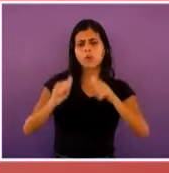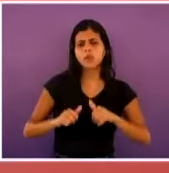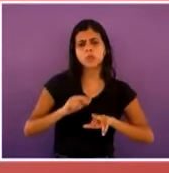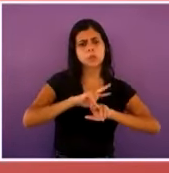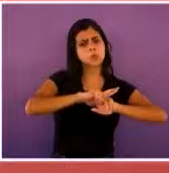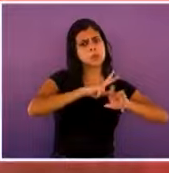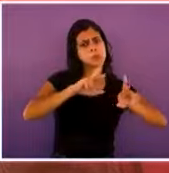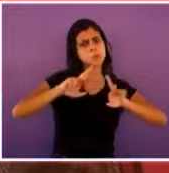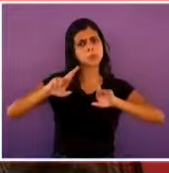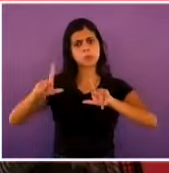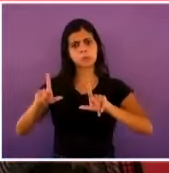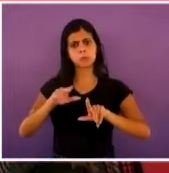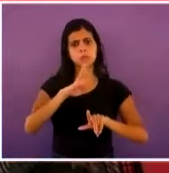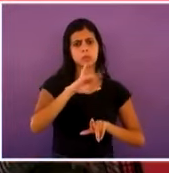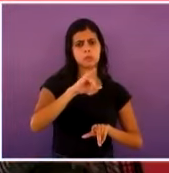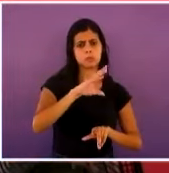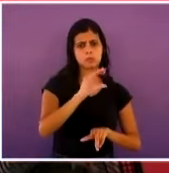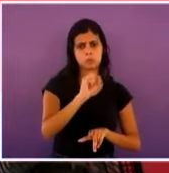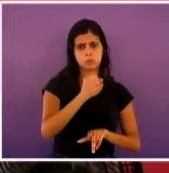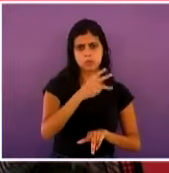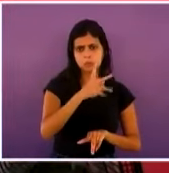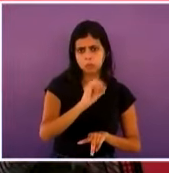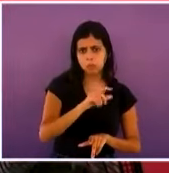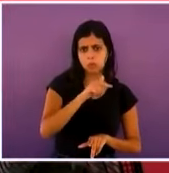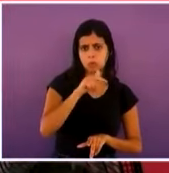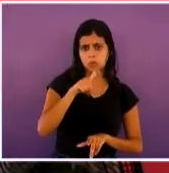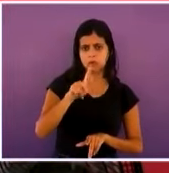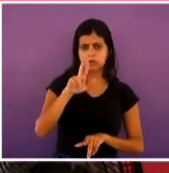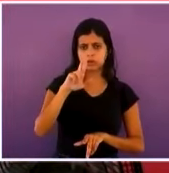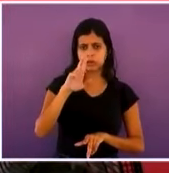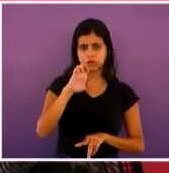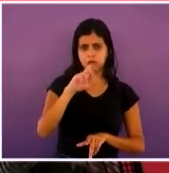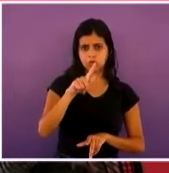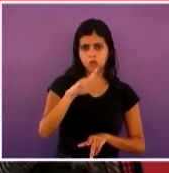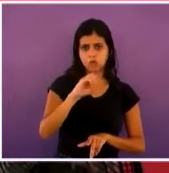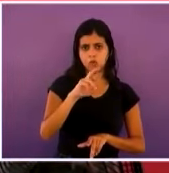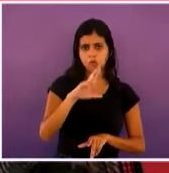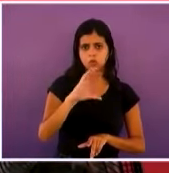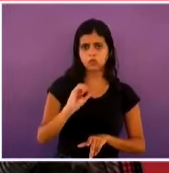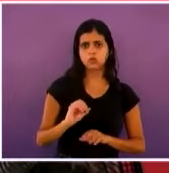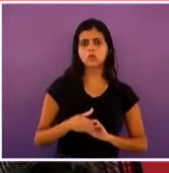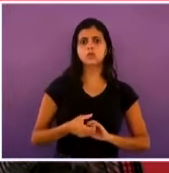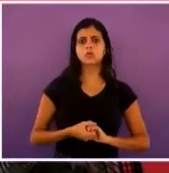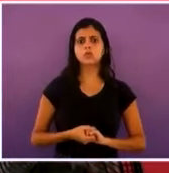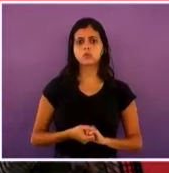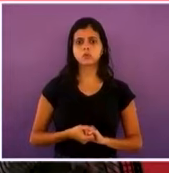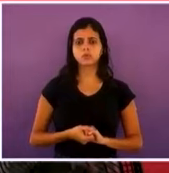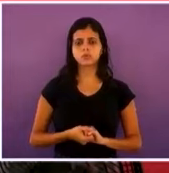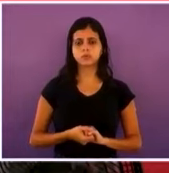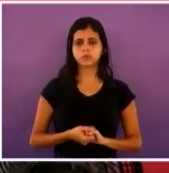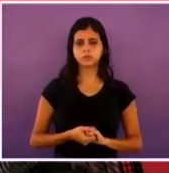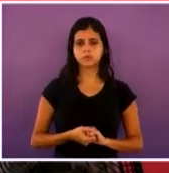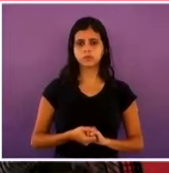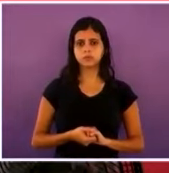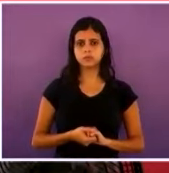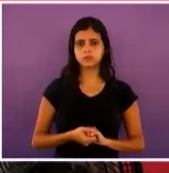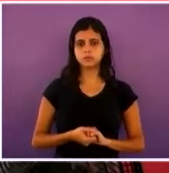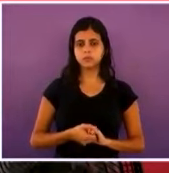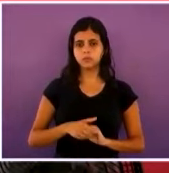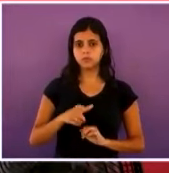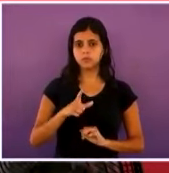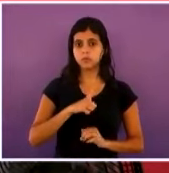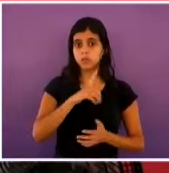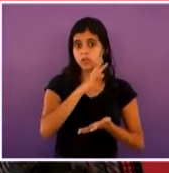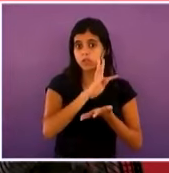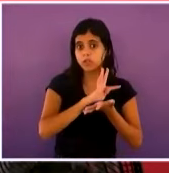vem do arcebispo Bergoglio. It is called the theology of the people, la teología del pueblo. É